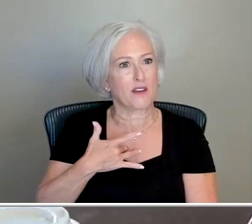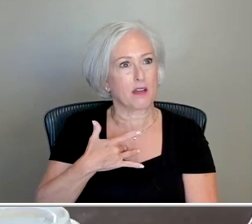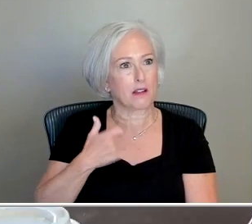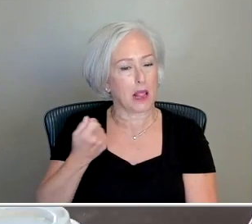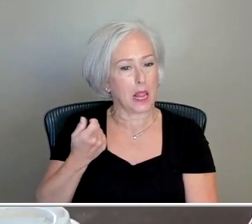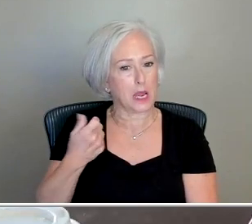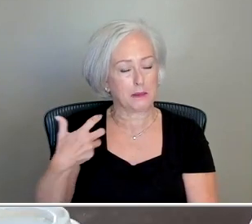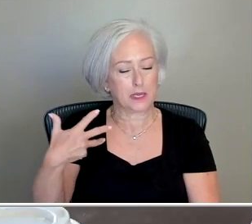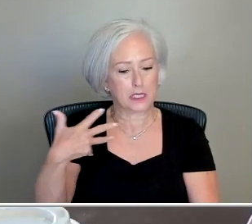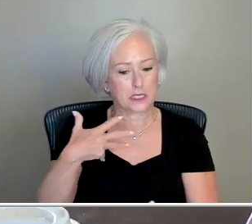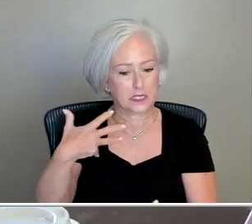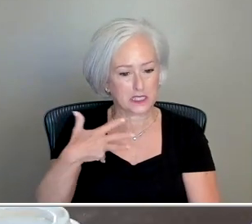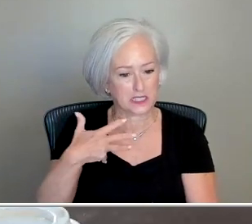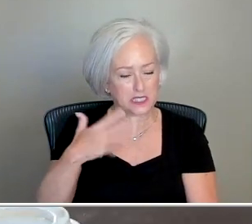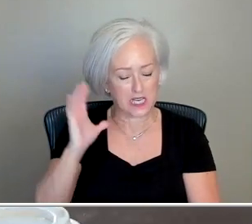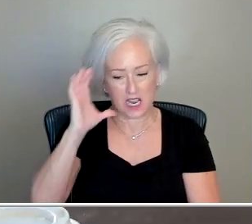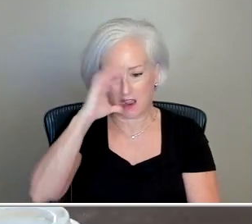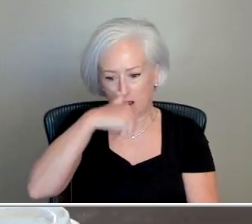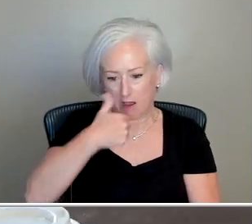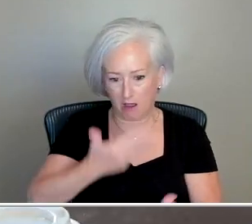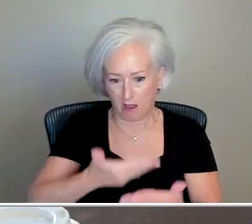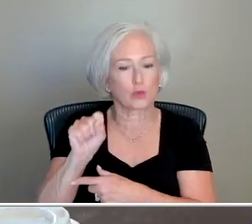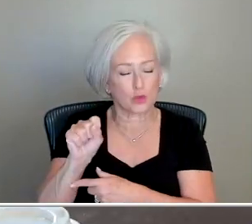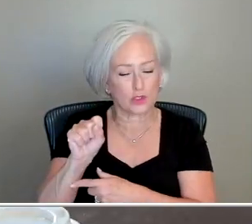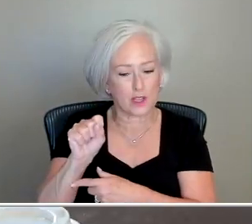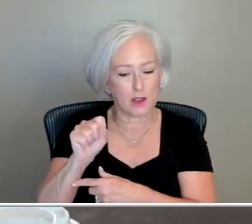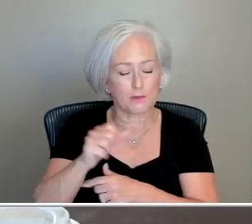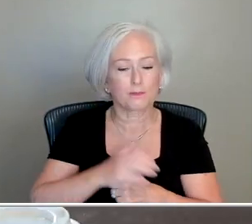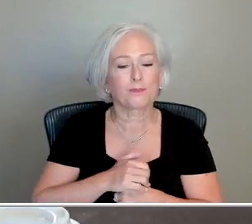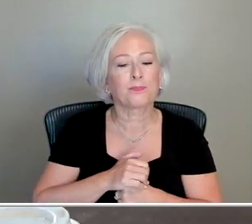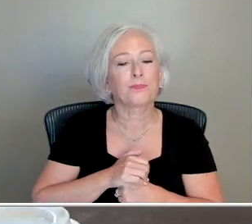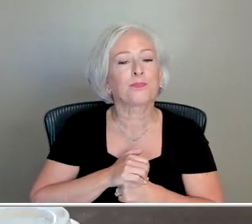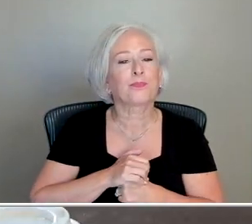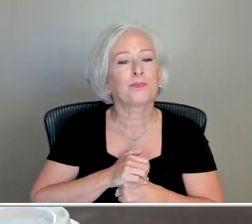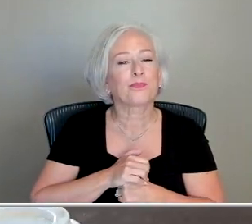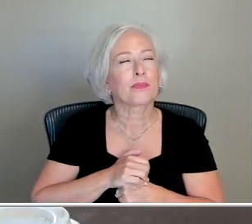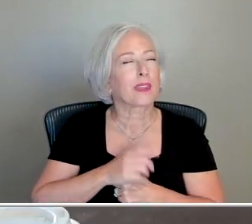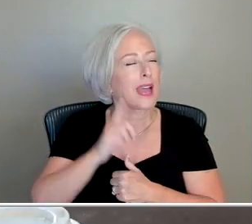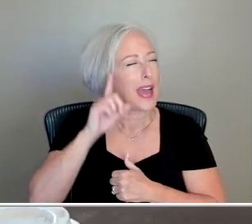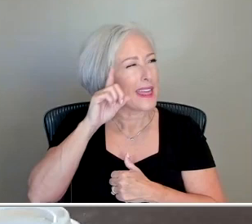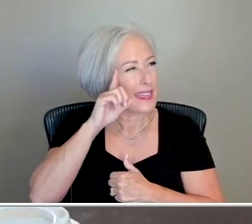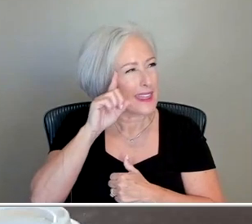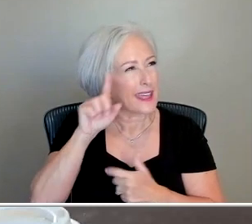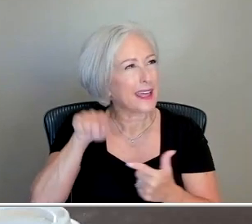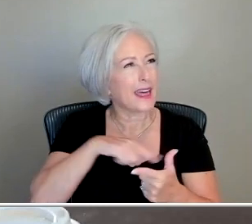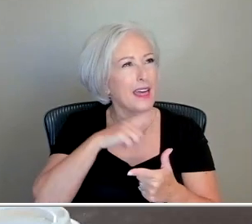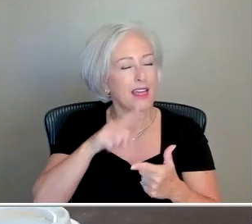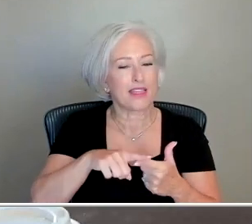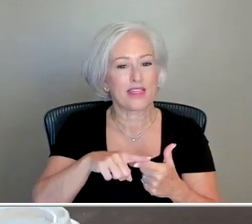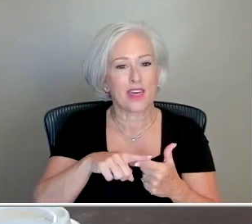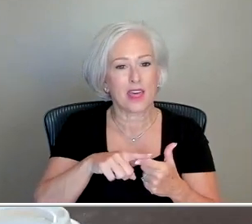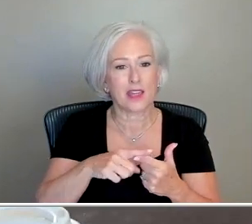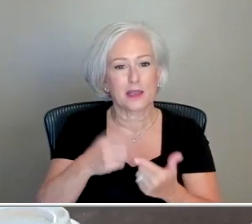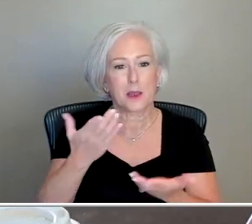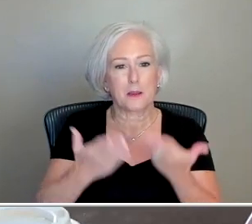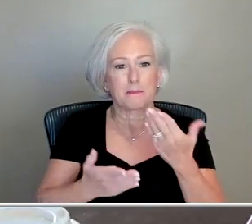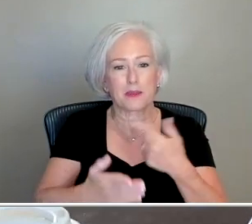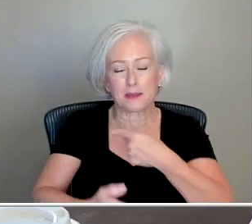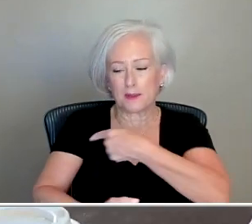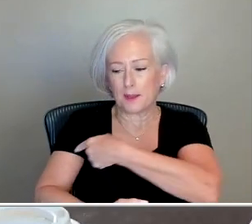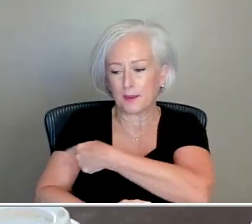they showed up on the ultrasound. And then I think we did a biopsy, and then I met Dr.